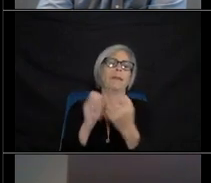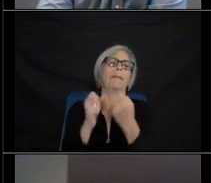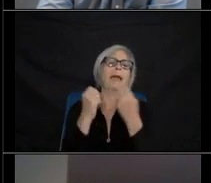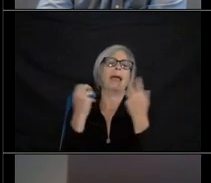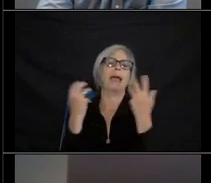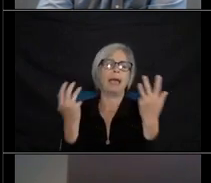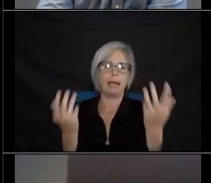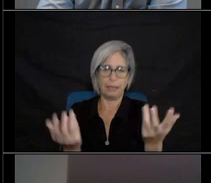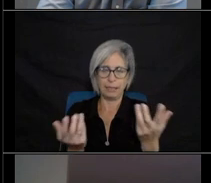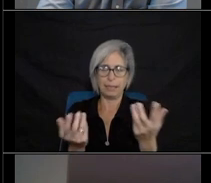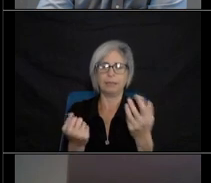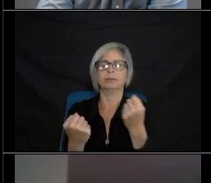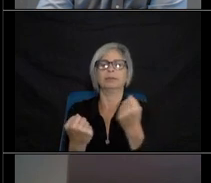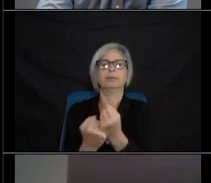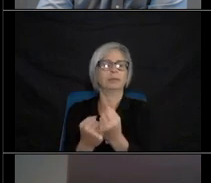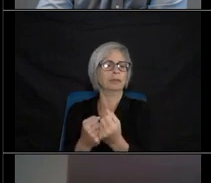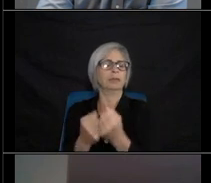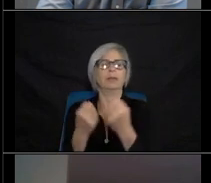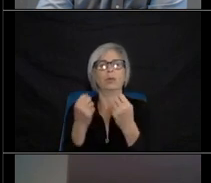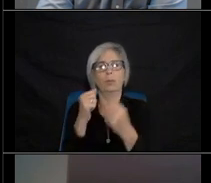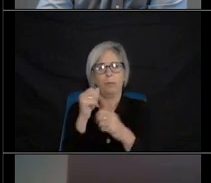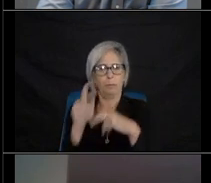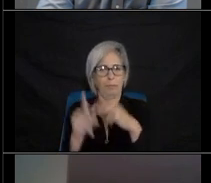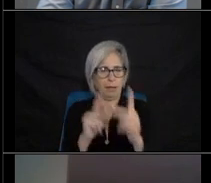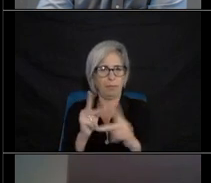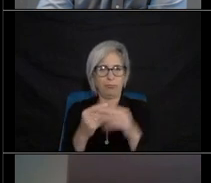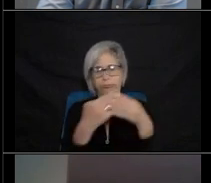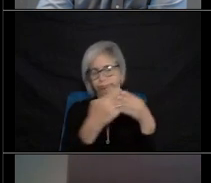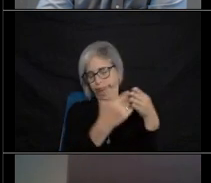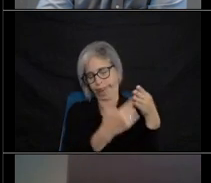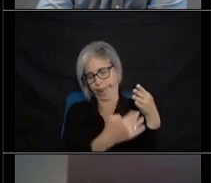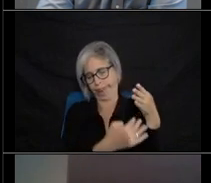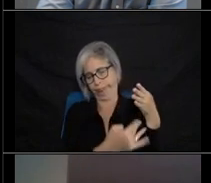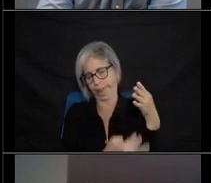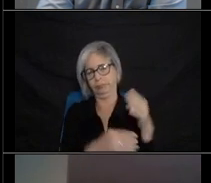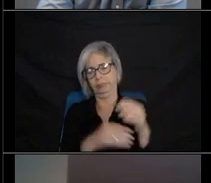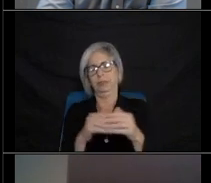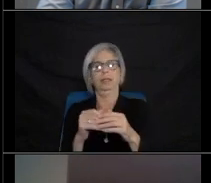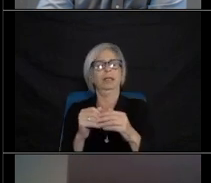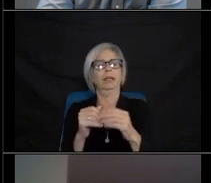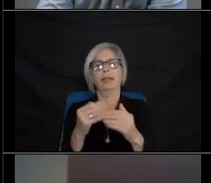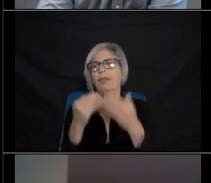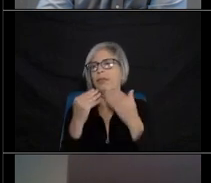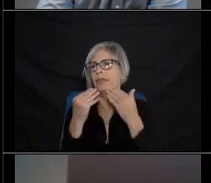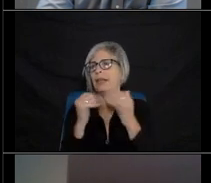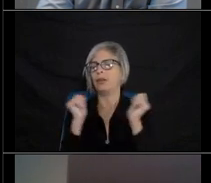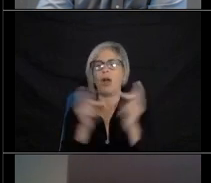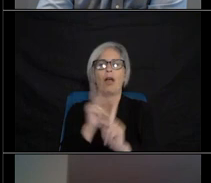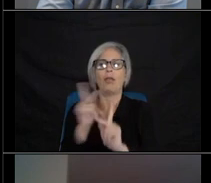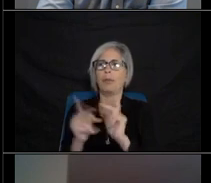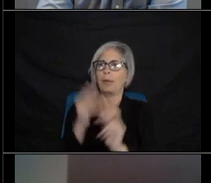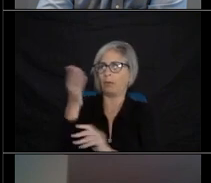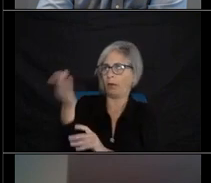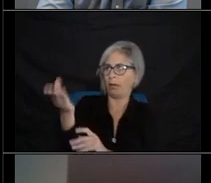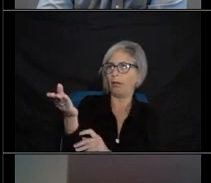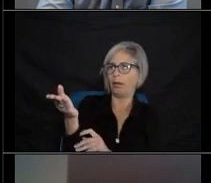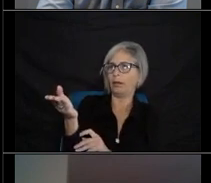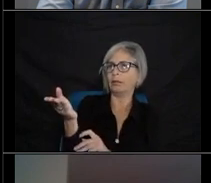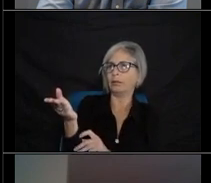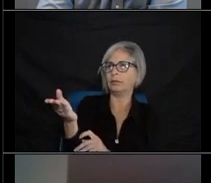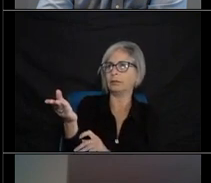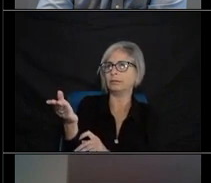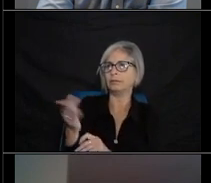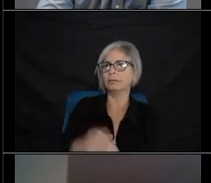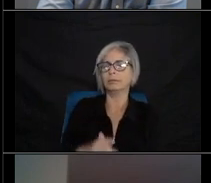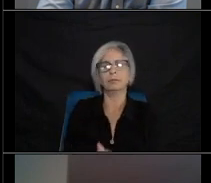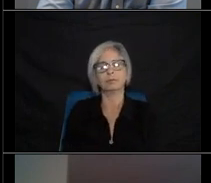Public Works Director, Stephanie Brown, Solid Waste Customer Service Rep, Alan Kajip, Len, Web Design Coordinator, Gail Moots,